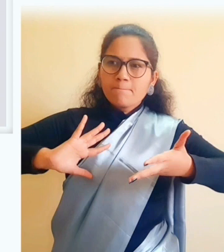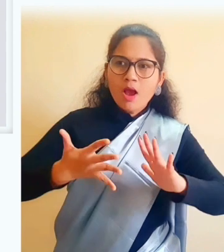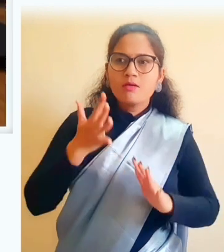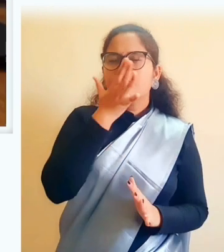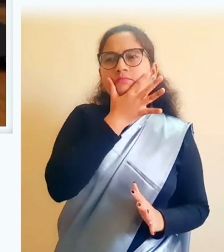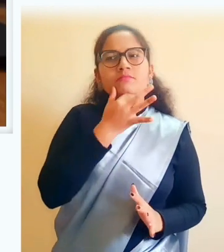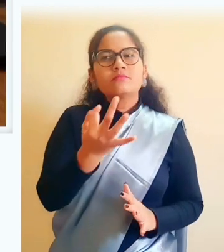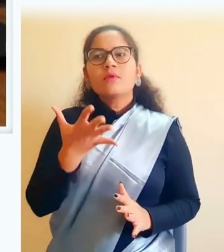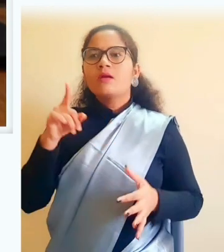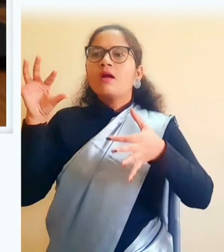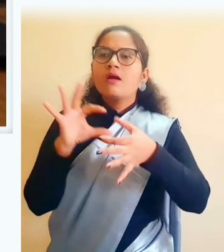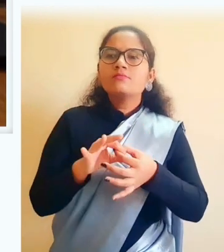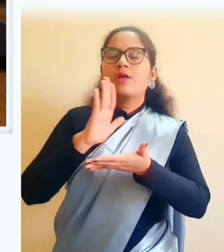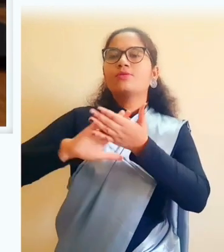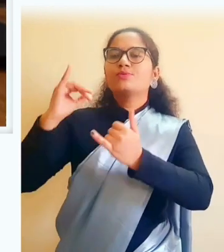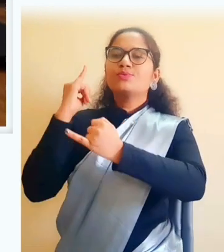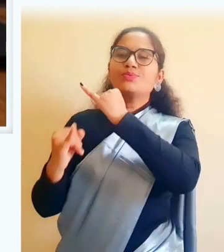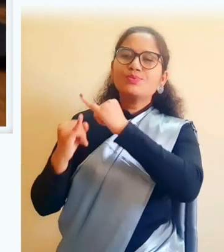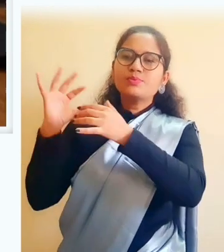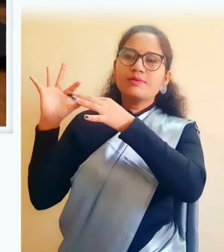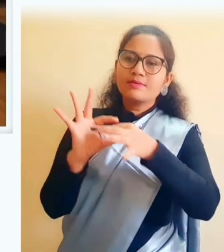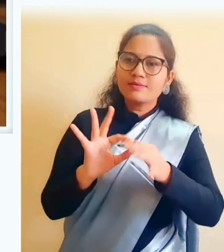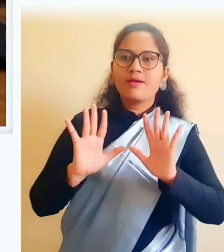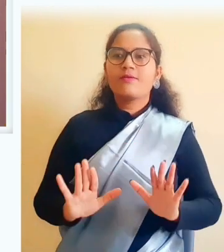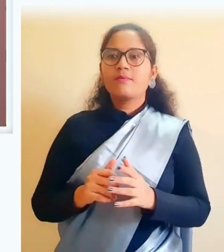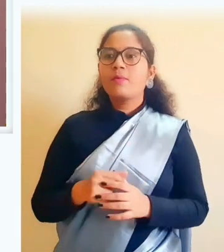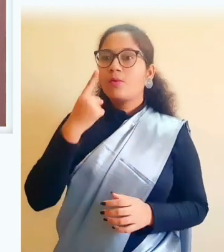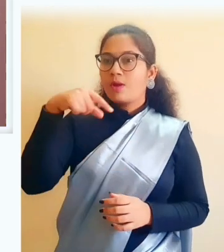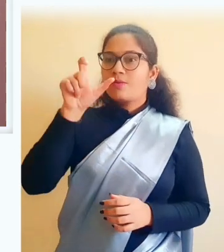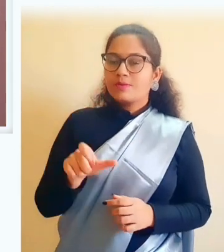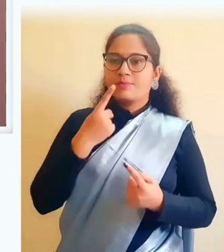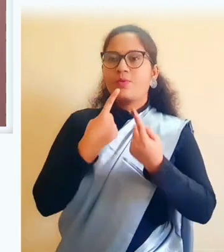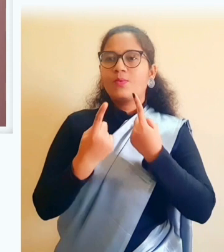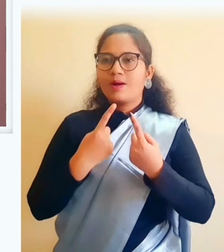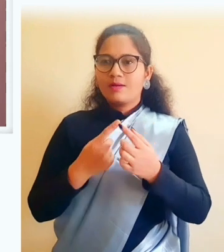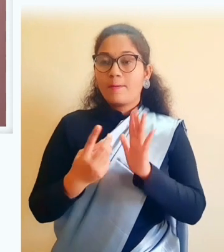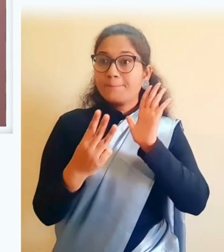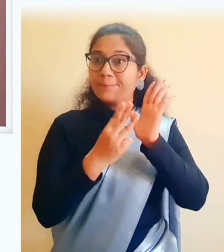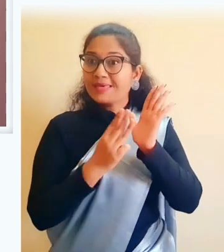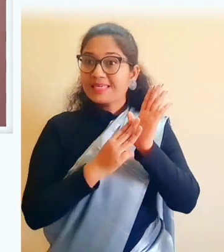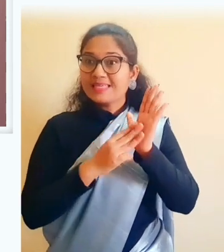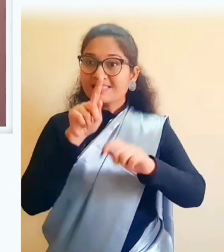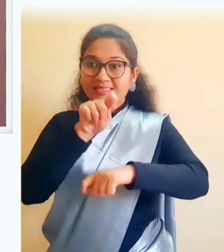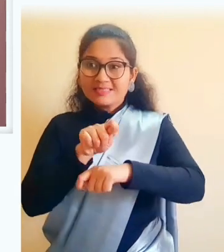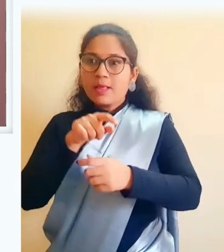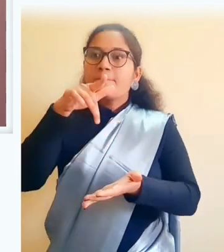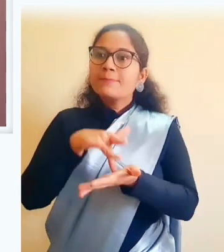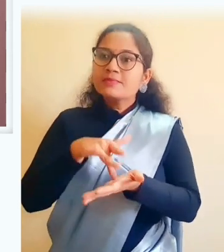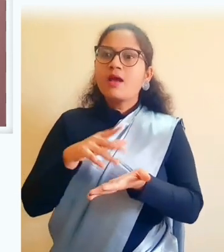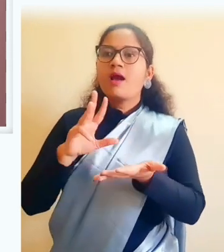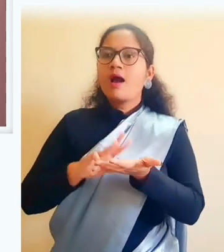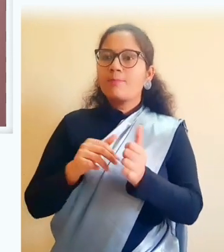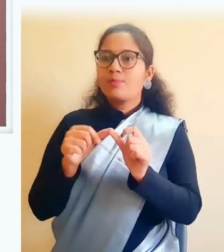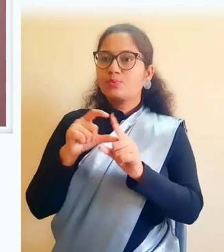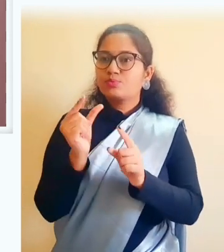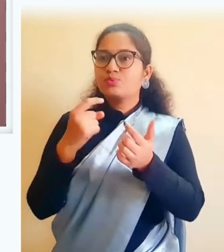structure. What connections and histories will they reveal? The Meenakshi Temple complex in Madurai is one of the